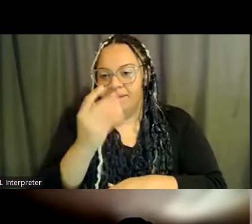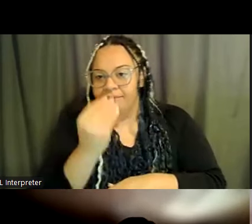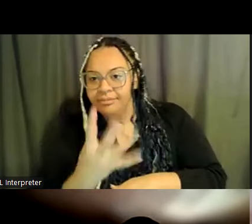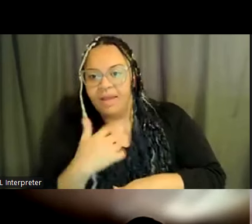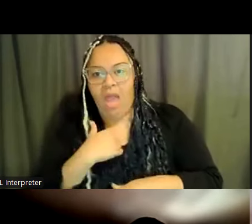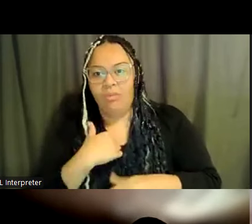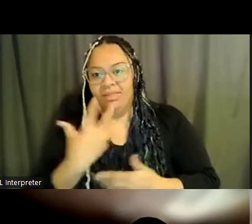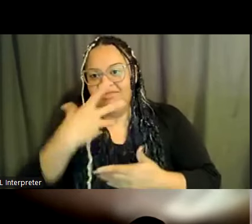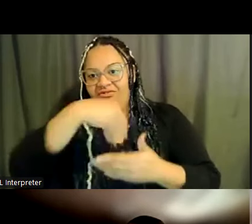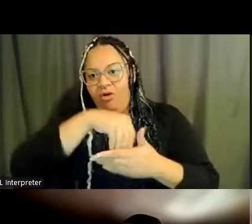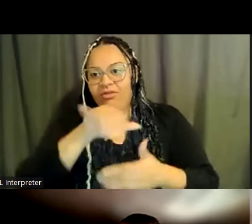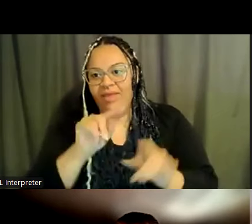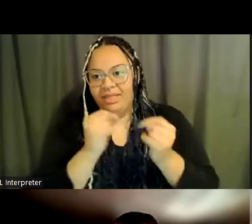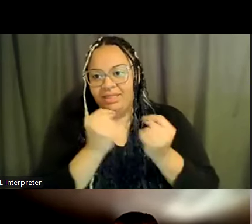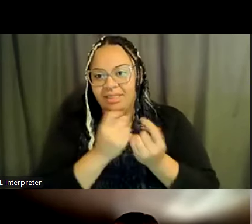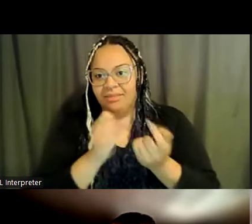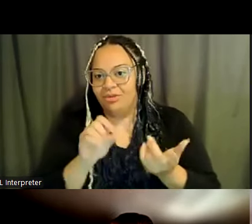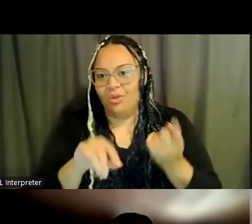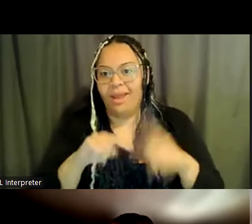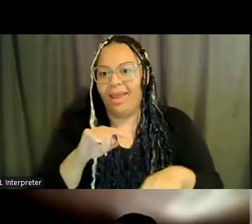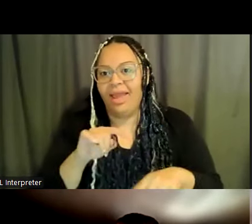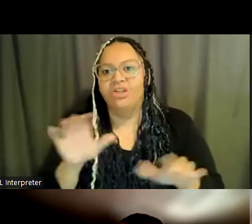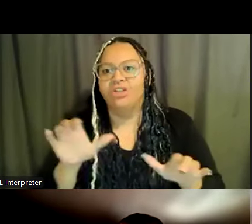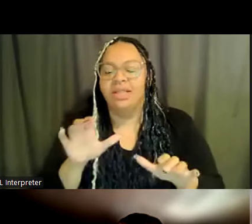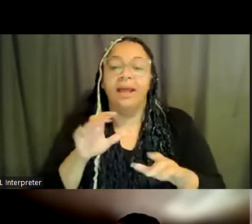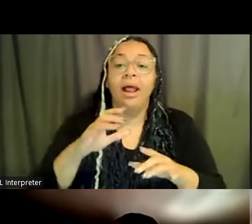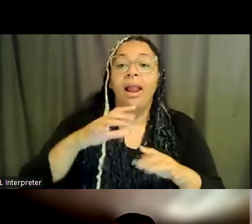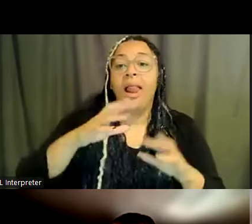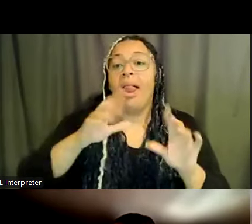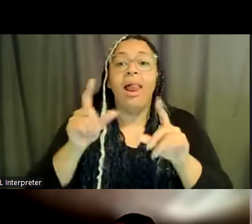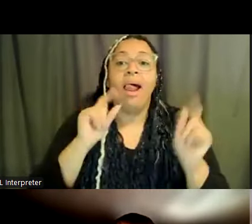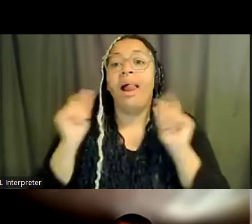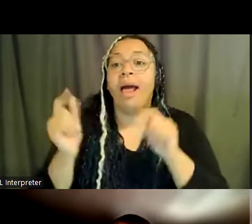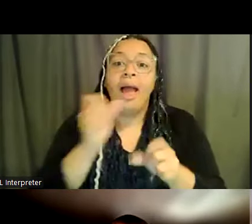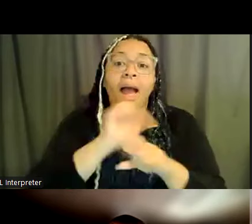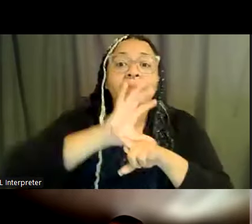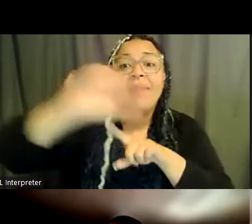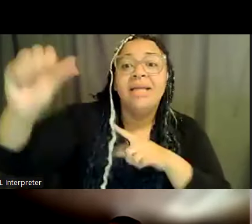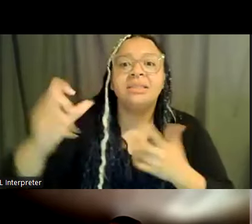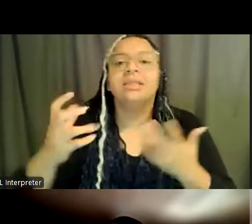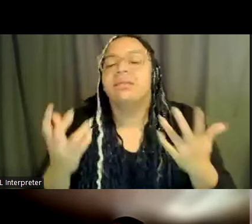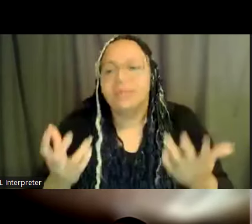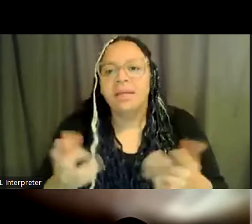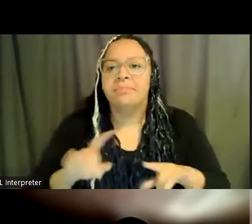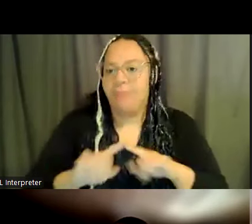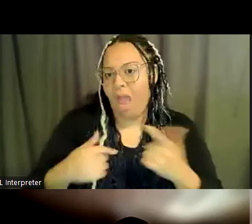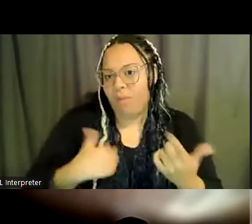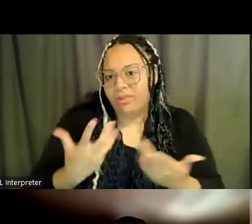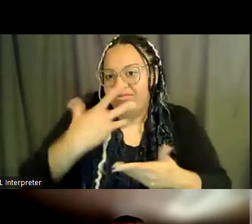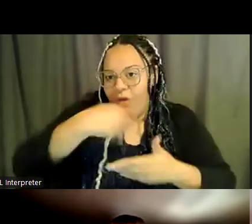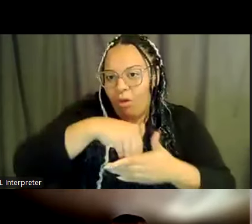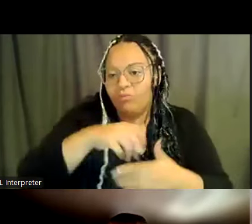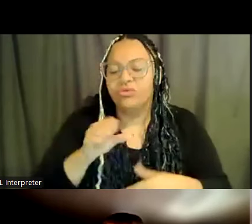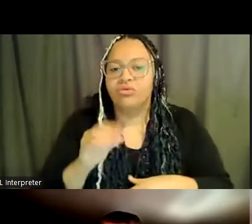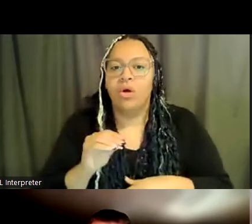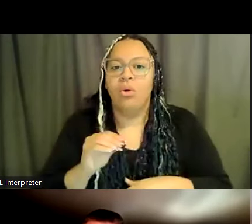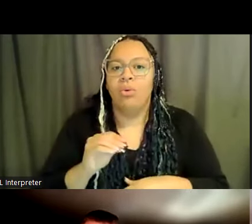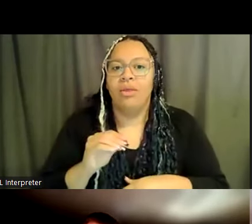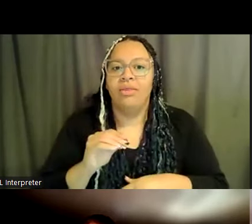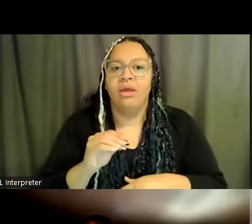team, so I can't just, tout it as amazing. But you guys did a great job with it, is that the use of the suicidal risk